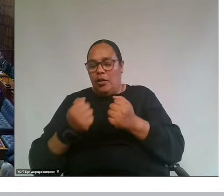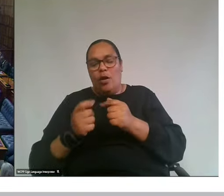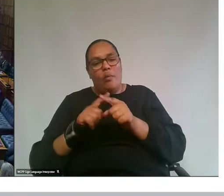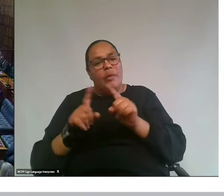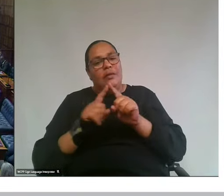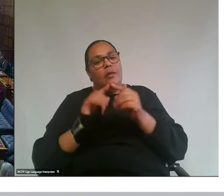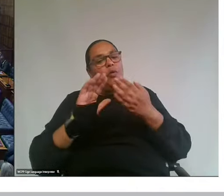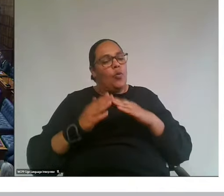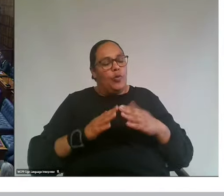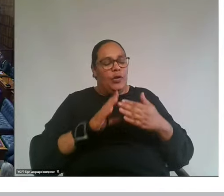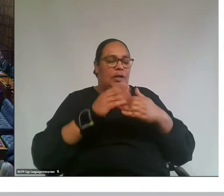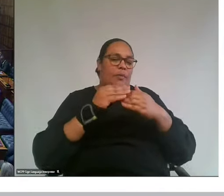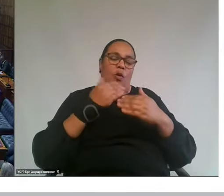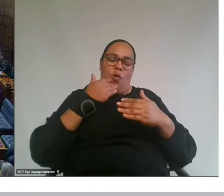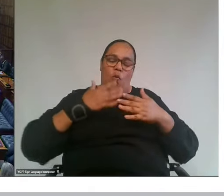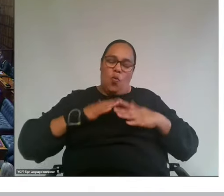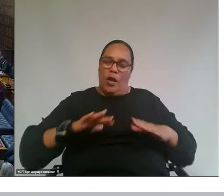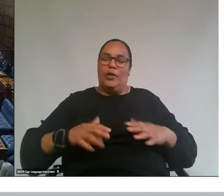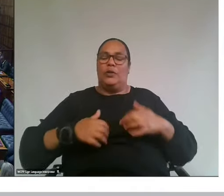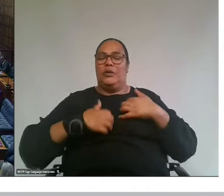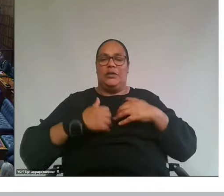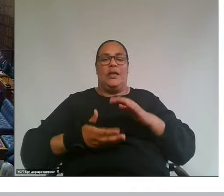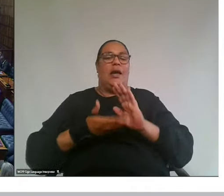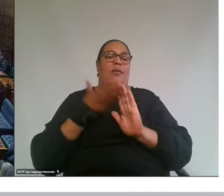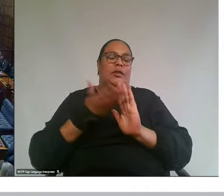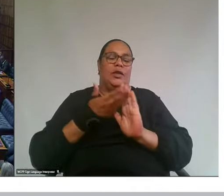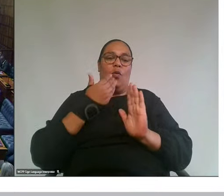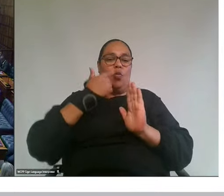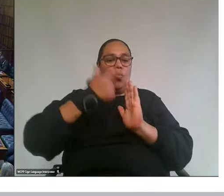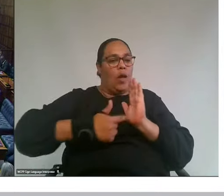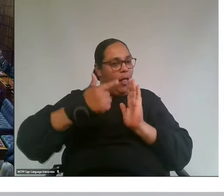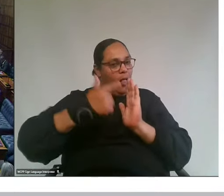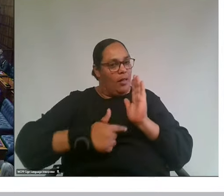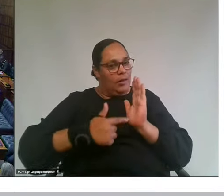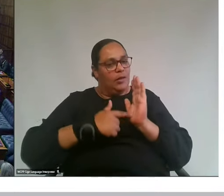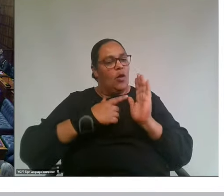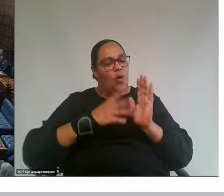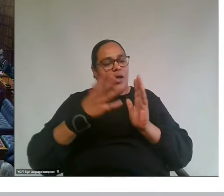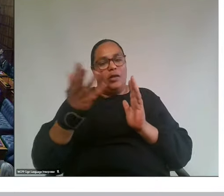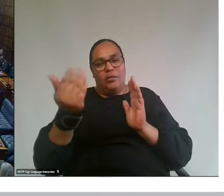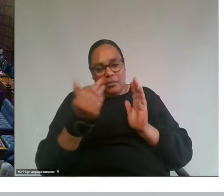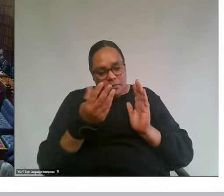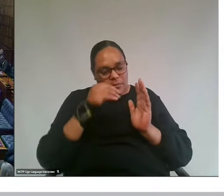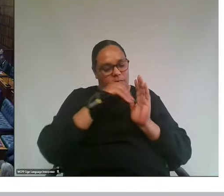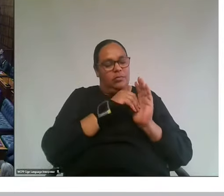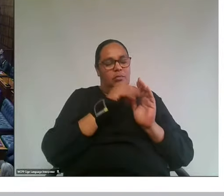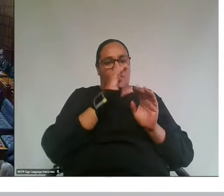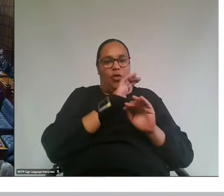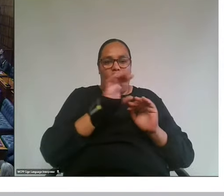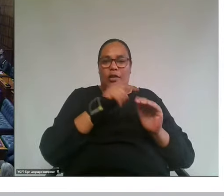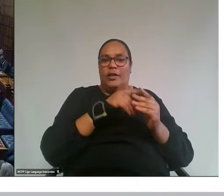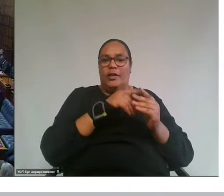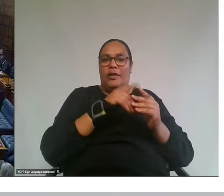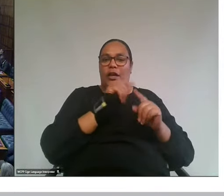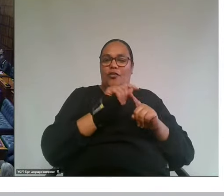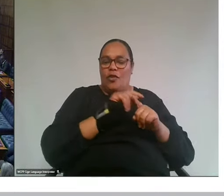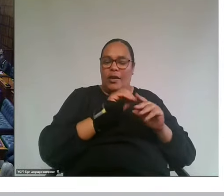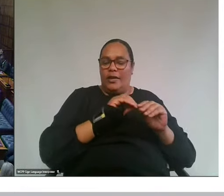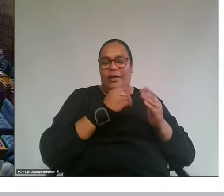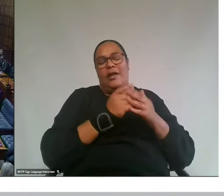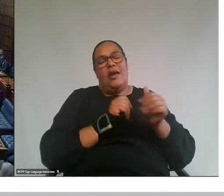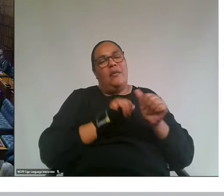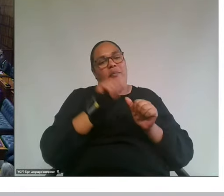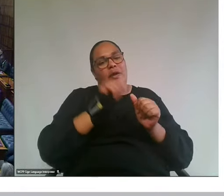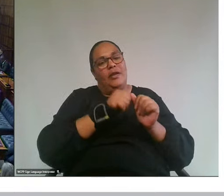community members who want to upskill so the guy who's doing the welding we want to pull him into the college to be able to be trained to do better